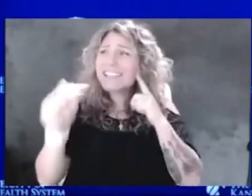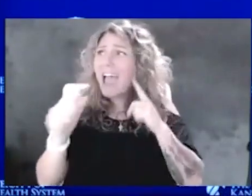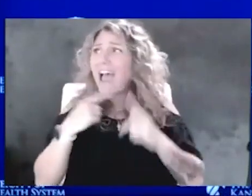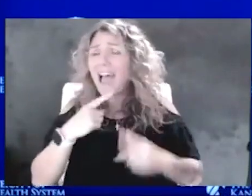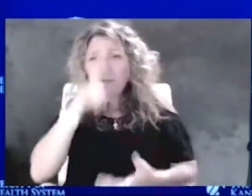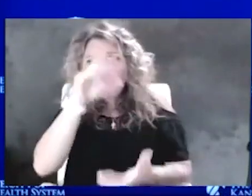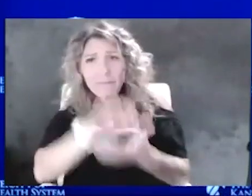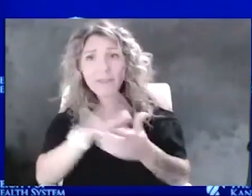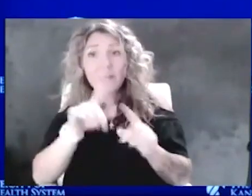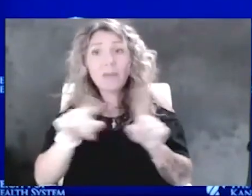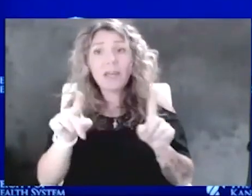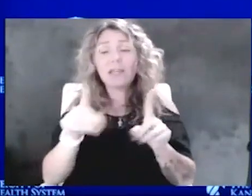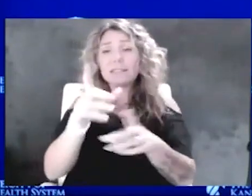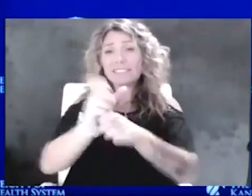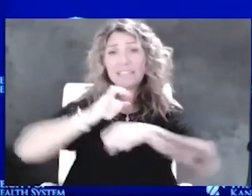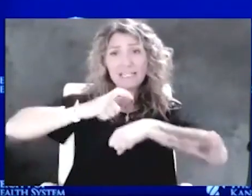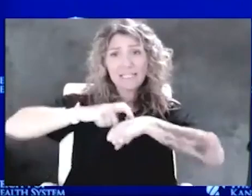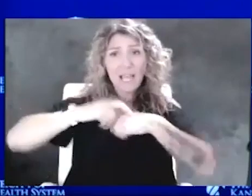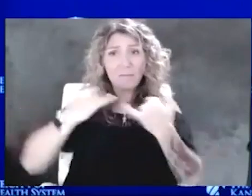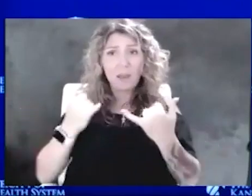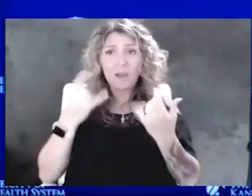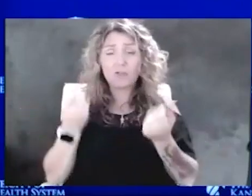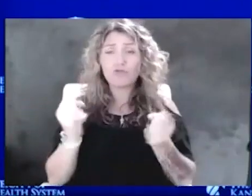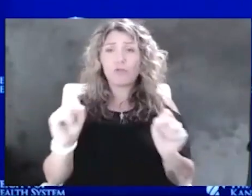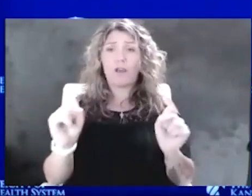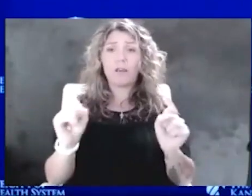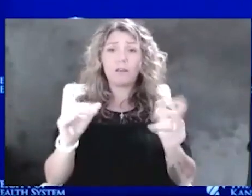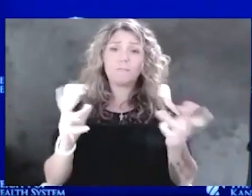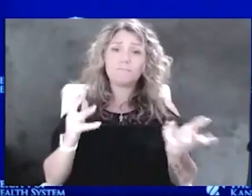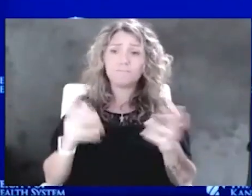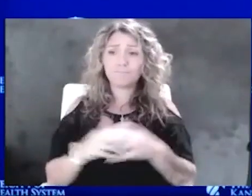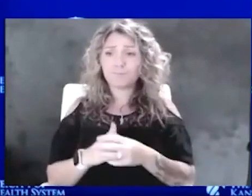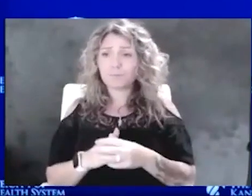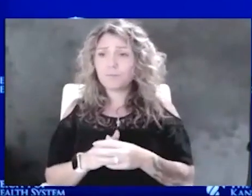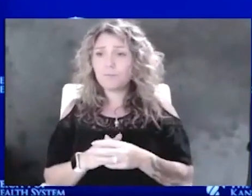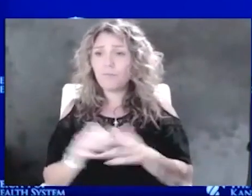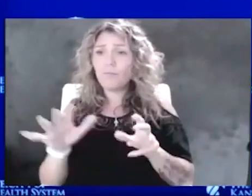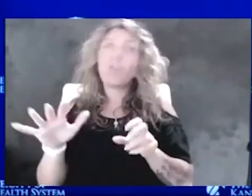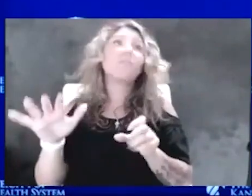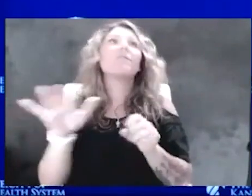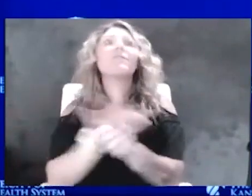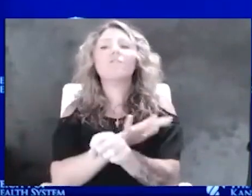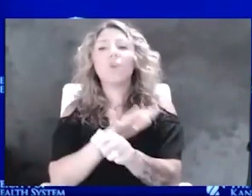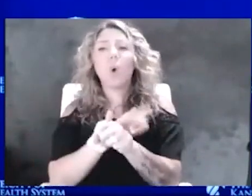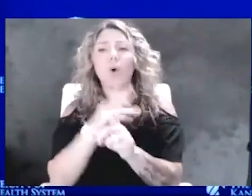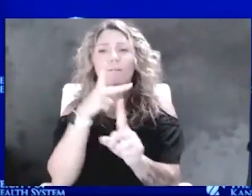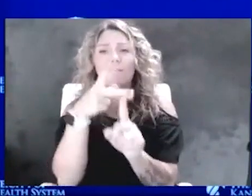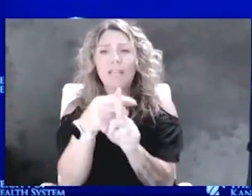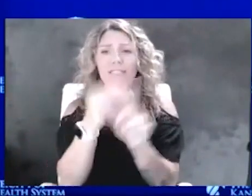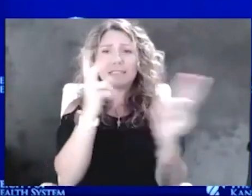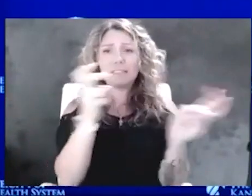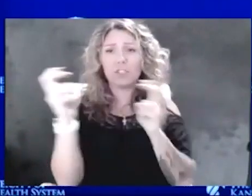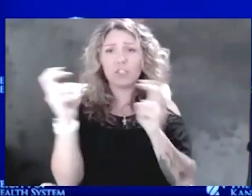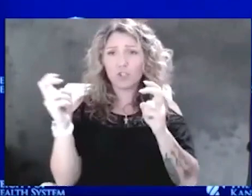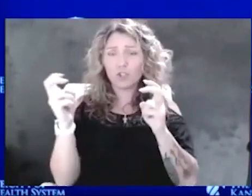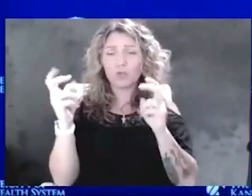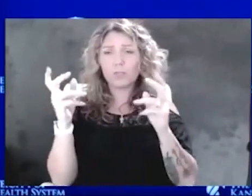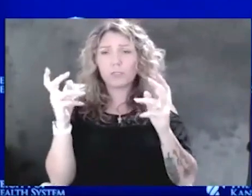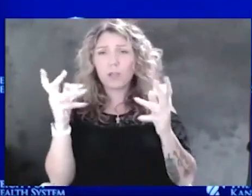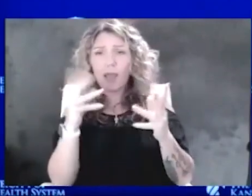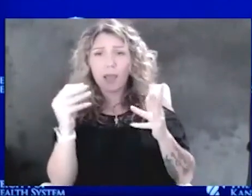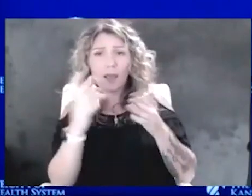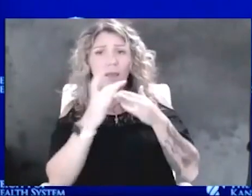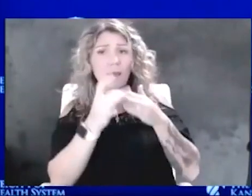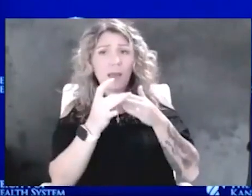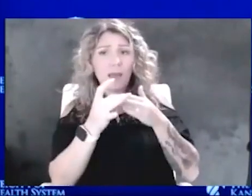time now, and we'll kind of try to get this full vaccination issues and guidance under wraps